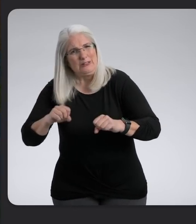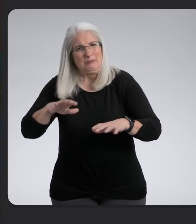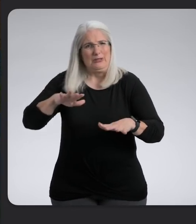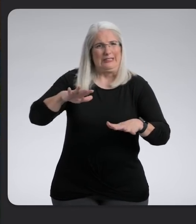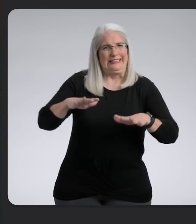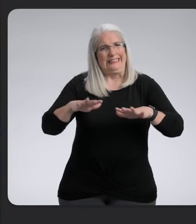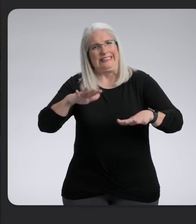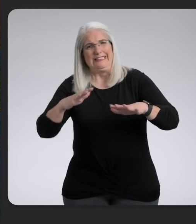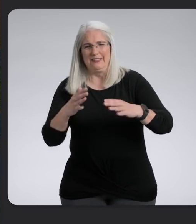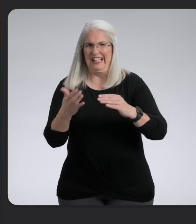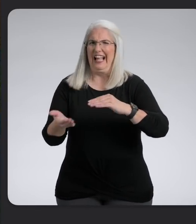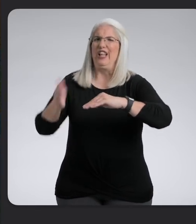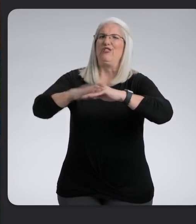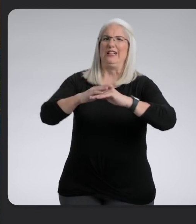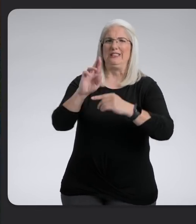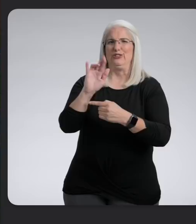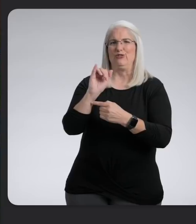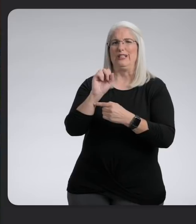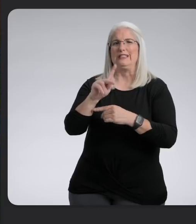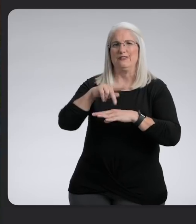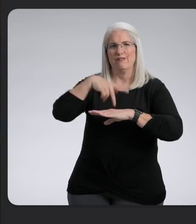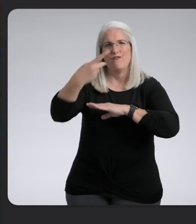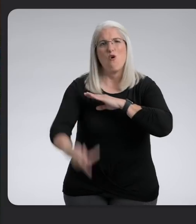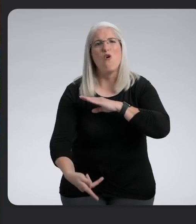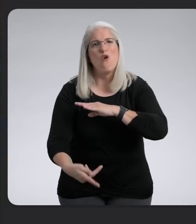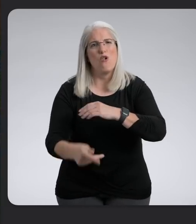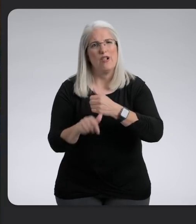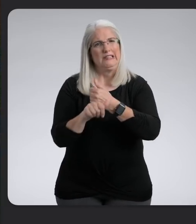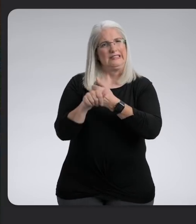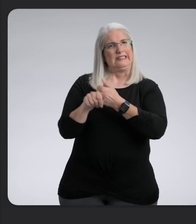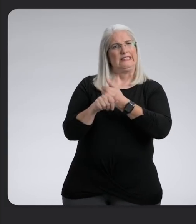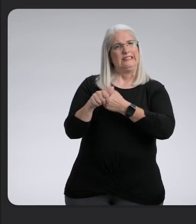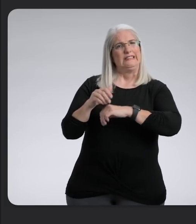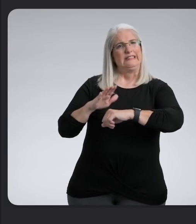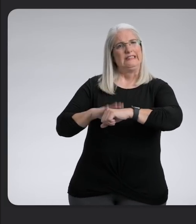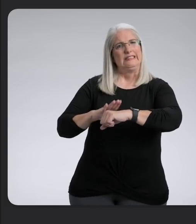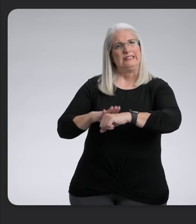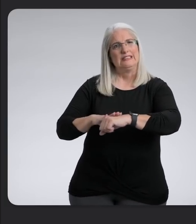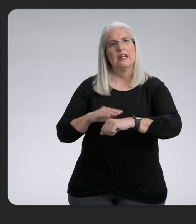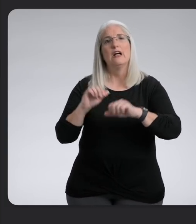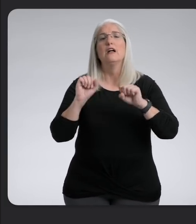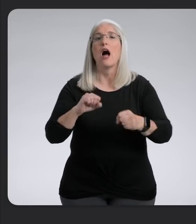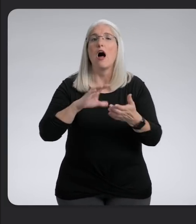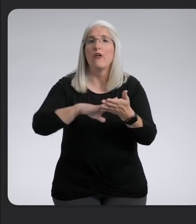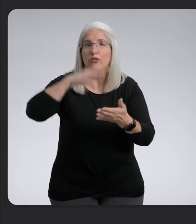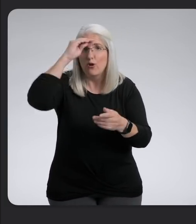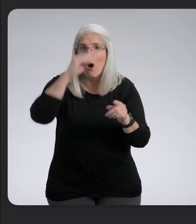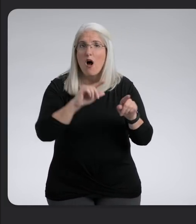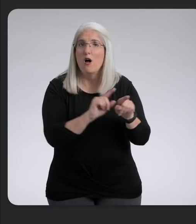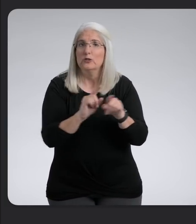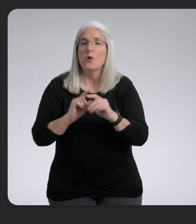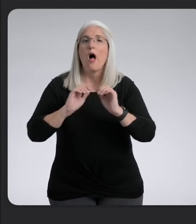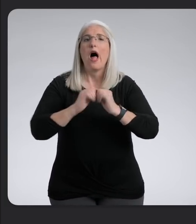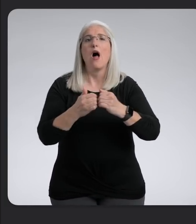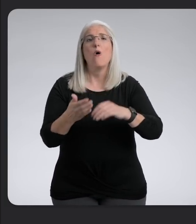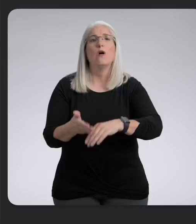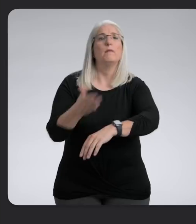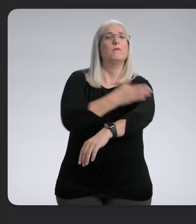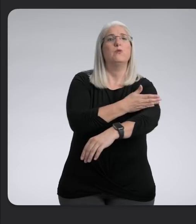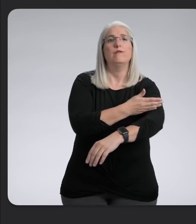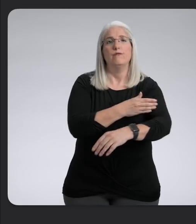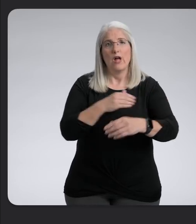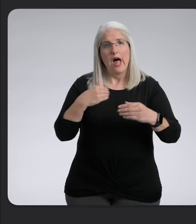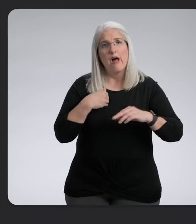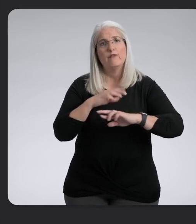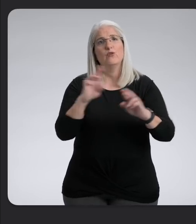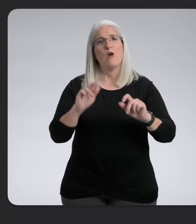risk of falling. You can also learn how to improve your steadiness. There are movement exercises right in the Health app, and these can help